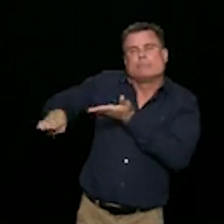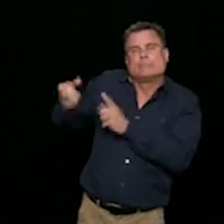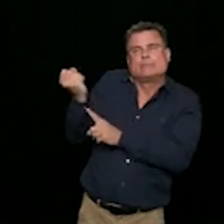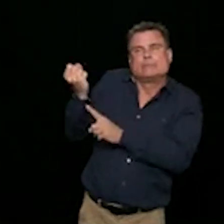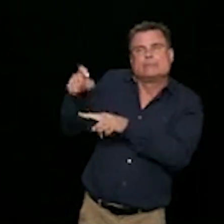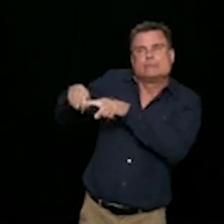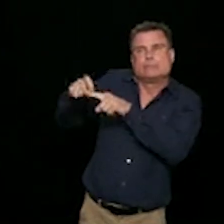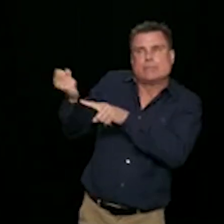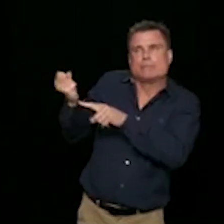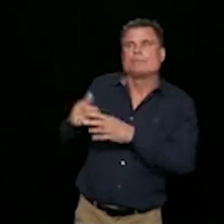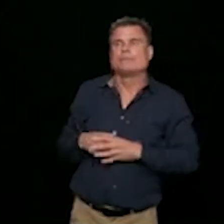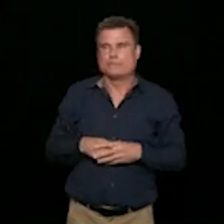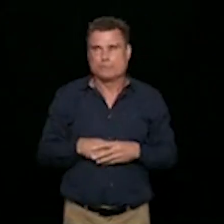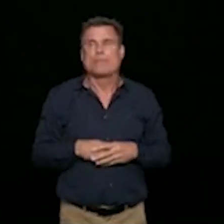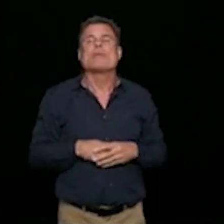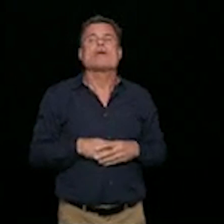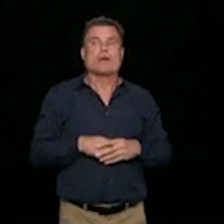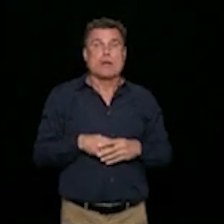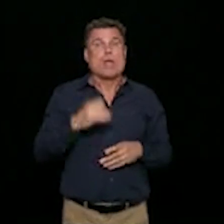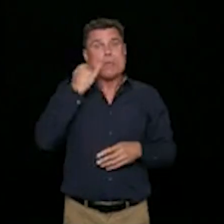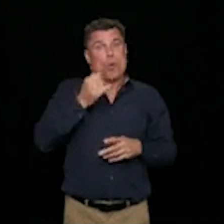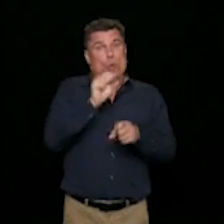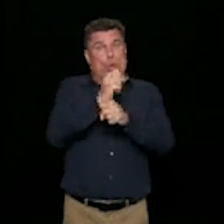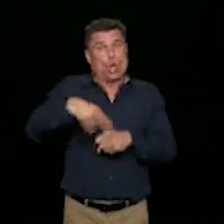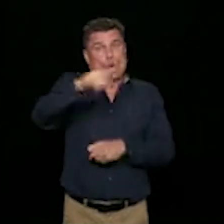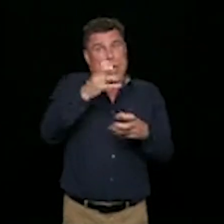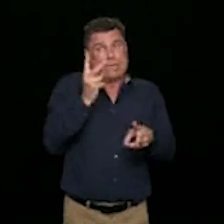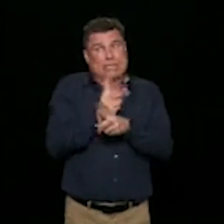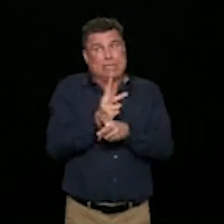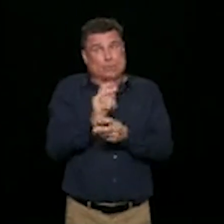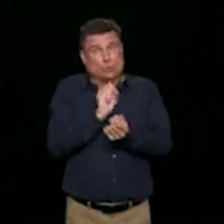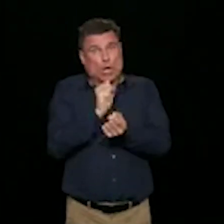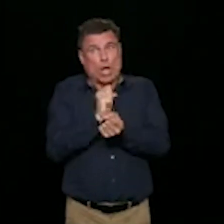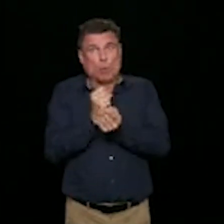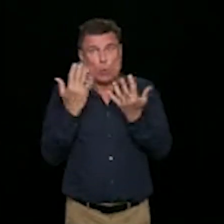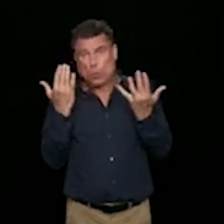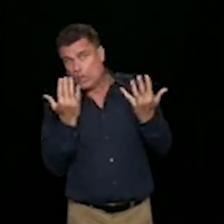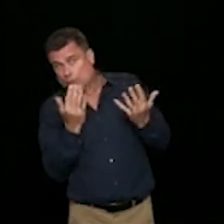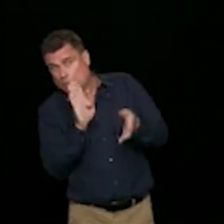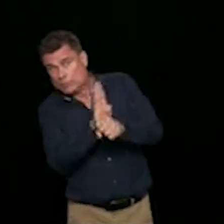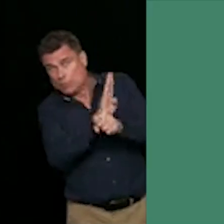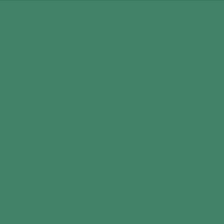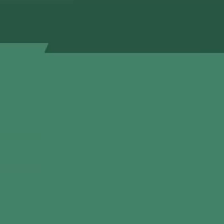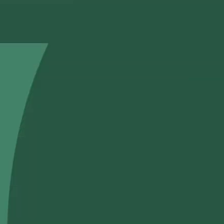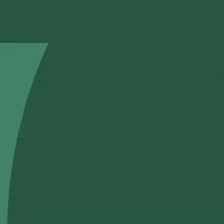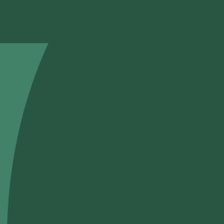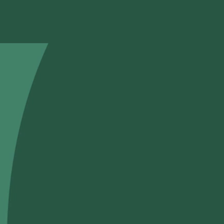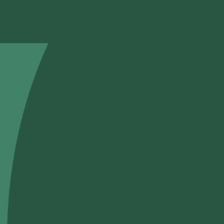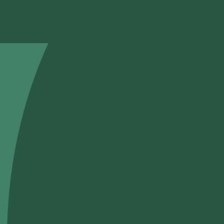of all, I want to make sure that ordinary workers who want to keep their jobs have every chance to do so.